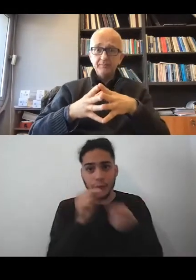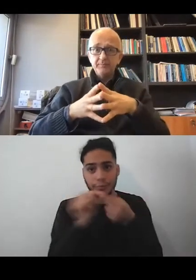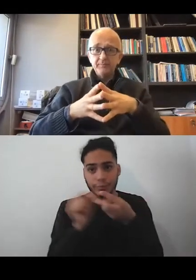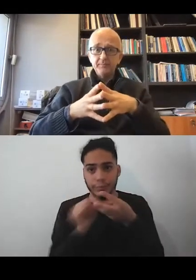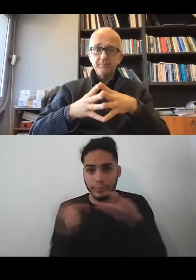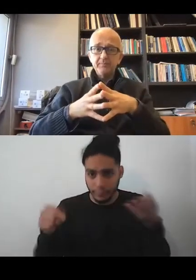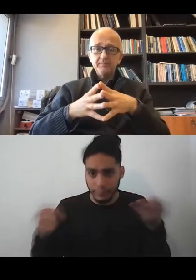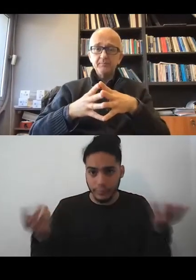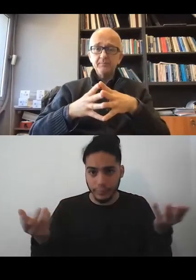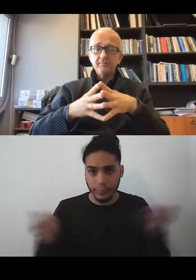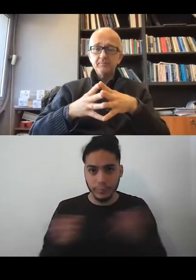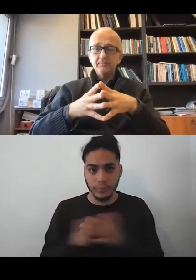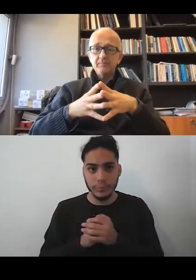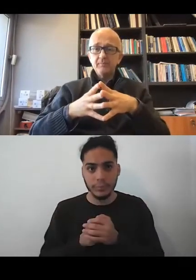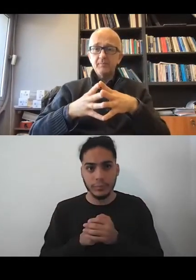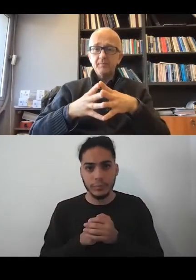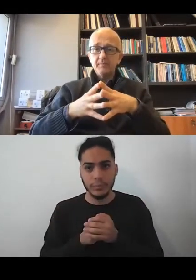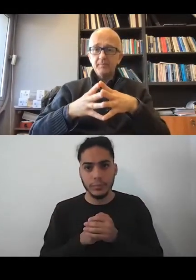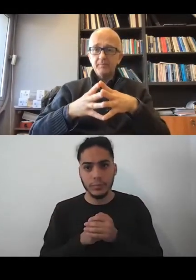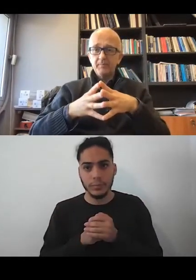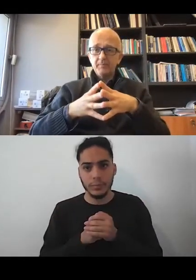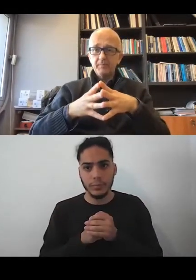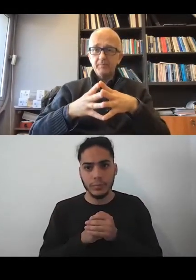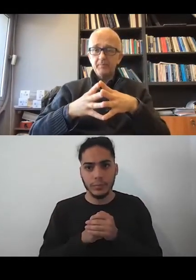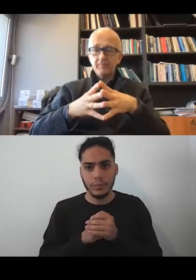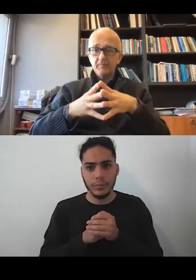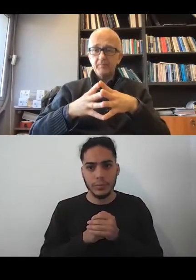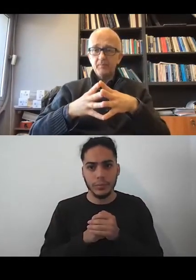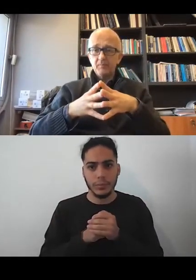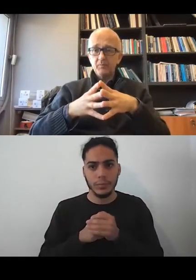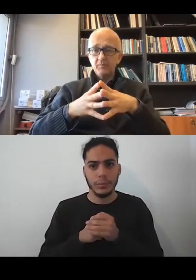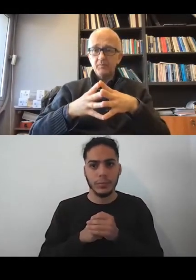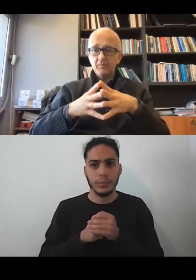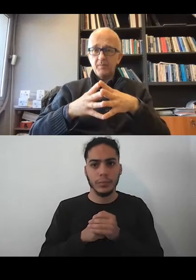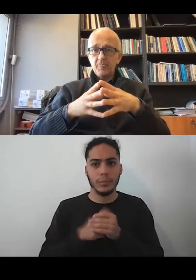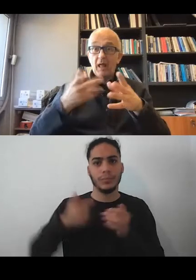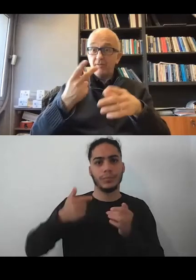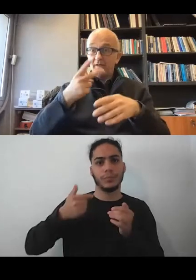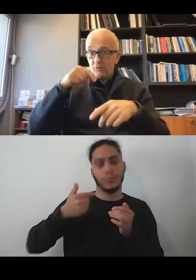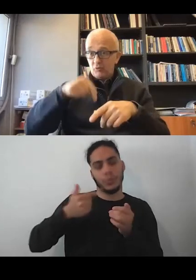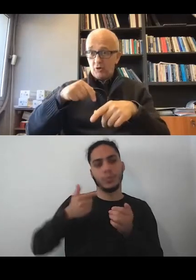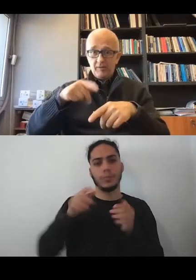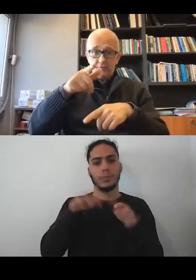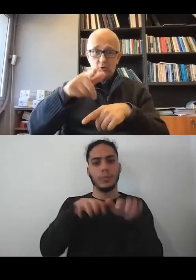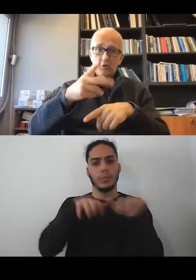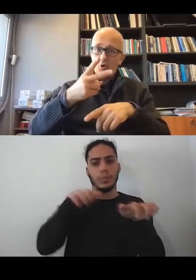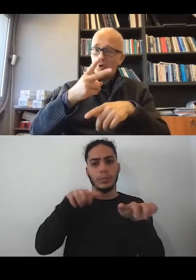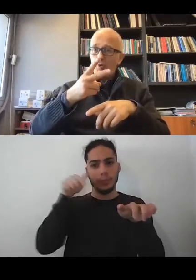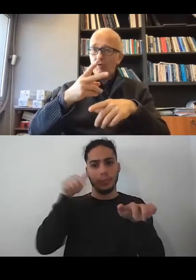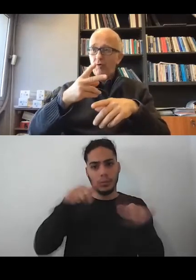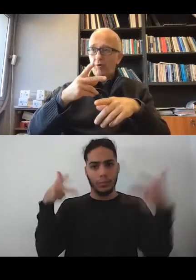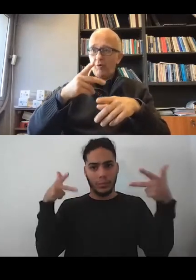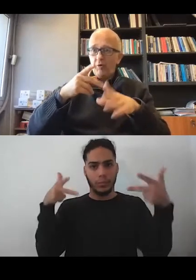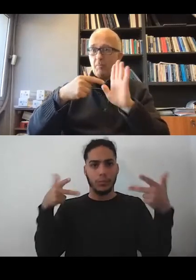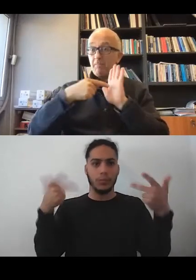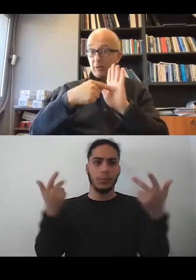This is, well, since this meeting is recorded, you can, well, read it over